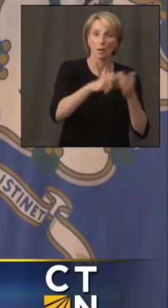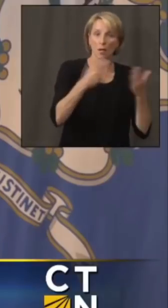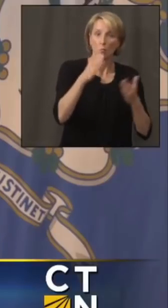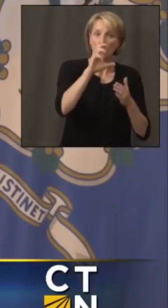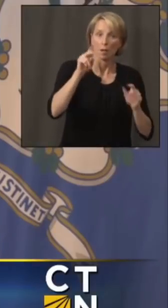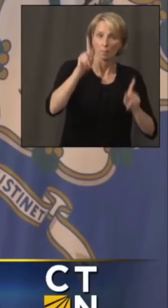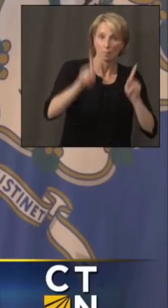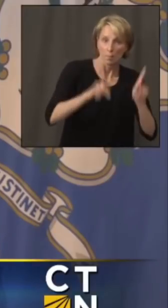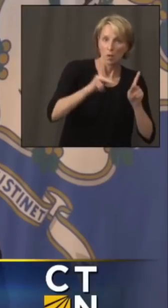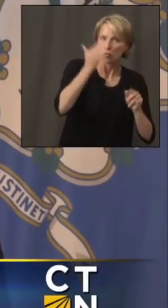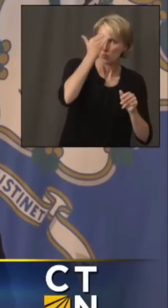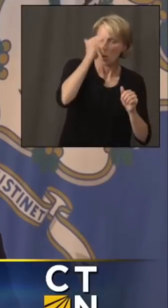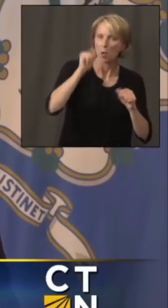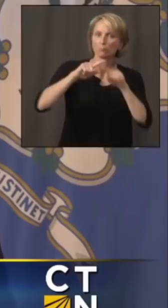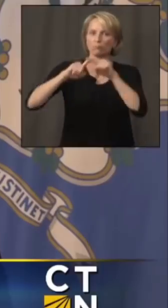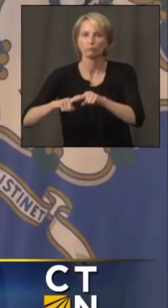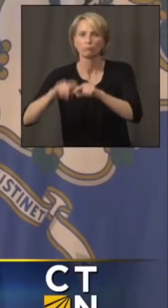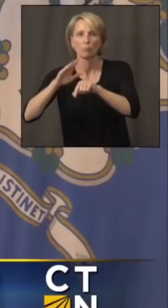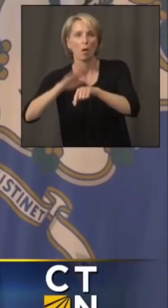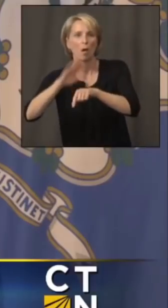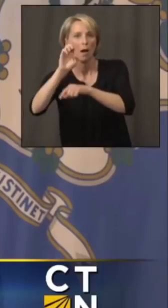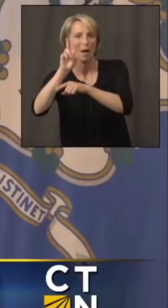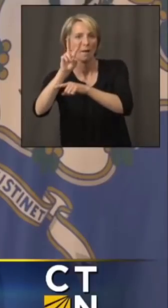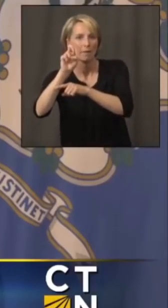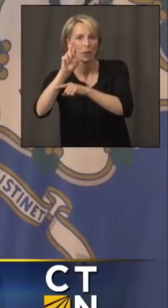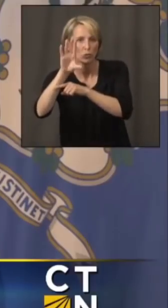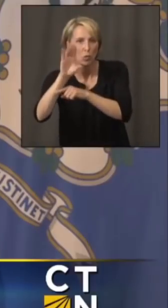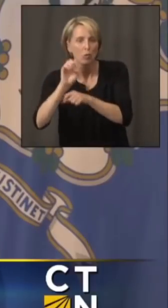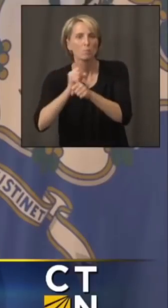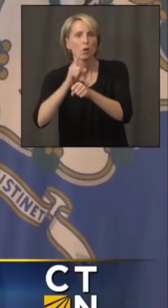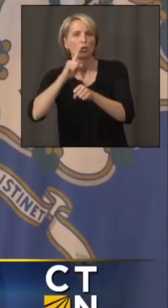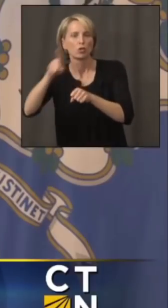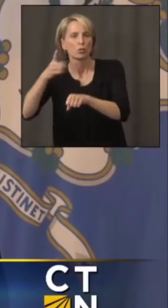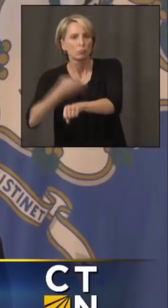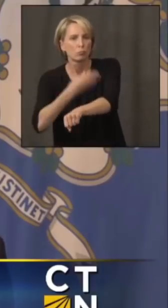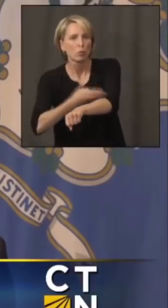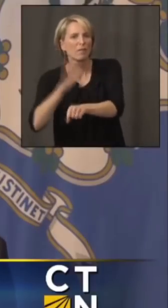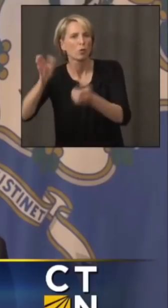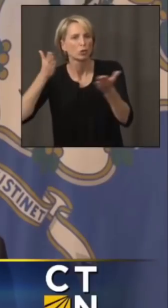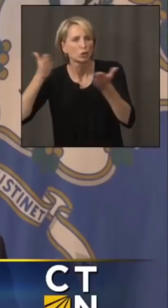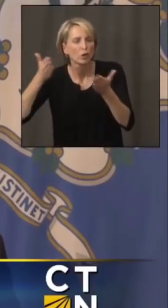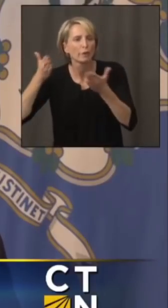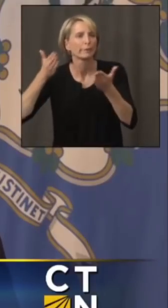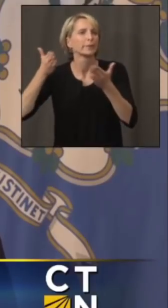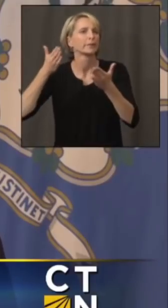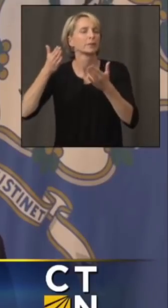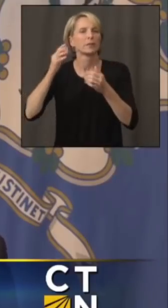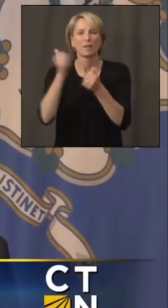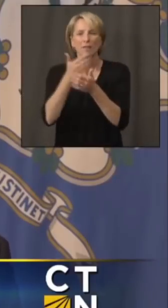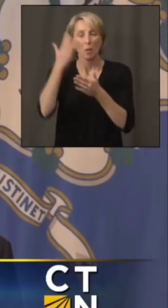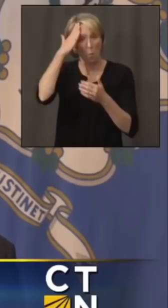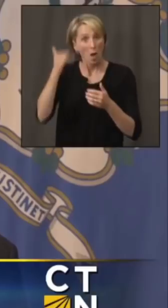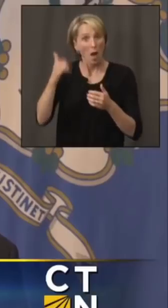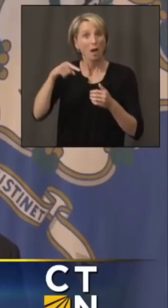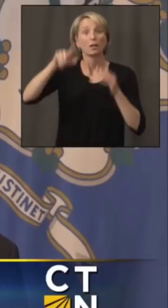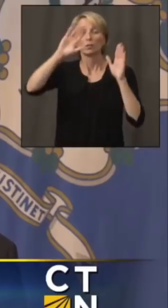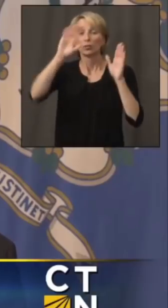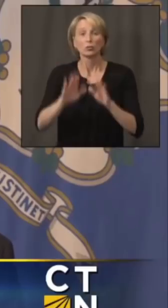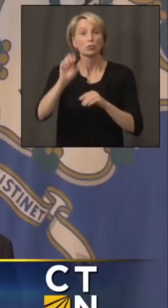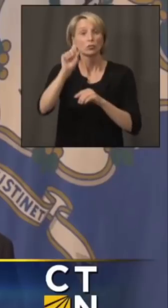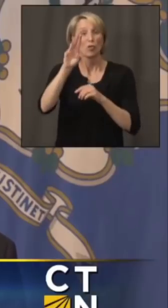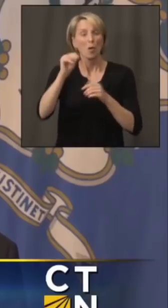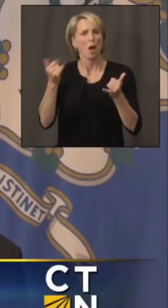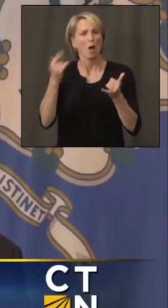pre-positioning, getting the electronics in place, doing everything we can to harden the grid. We're going to have to do that because these storms are just coming more and